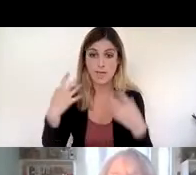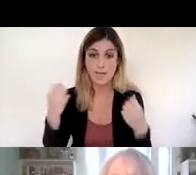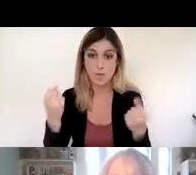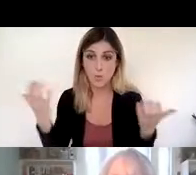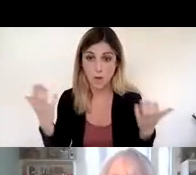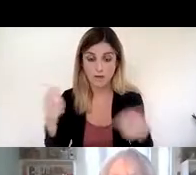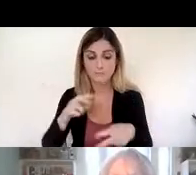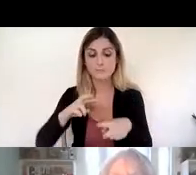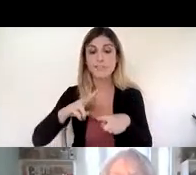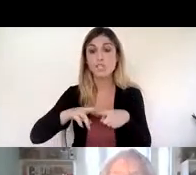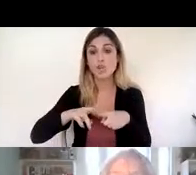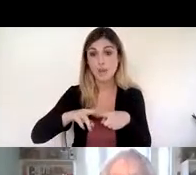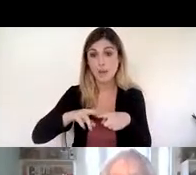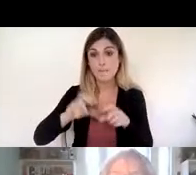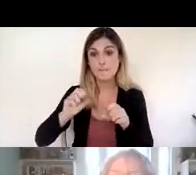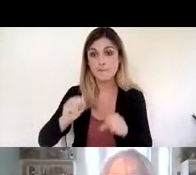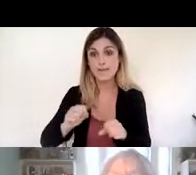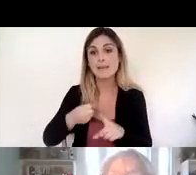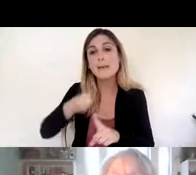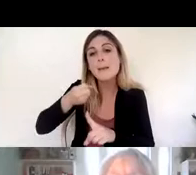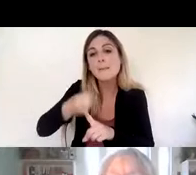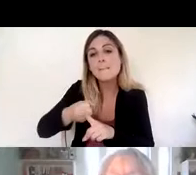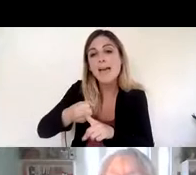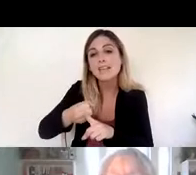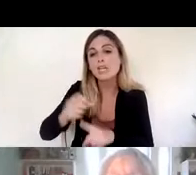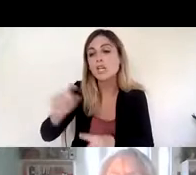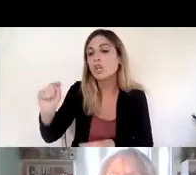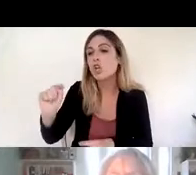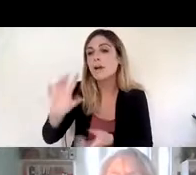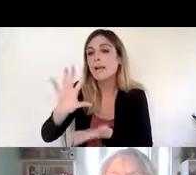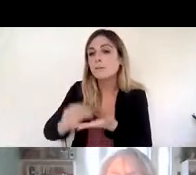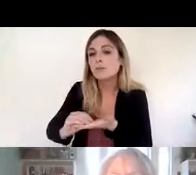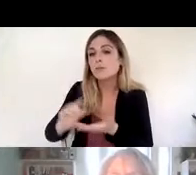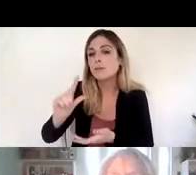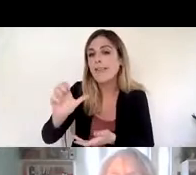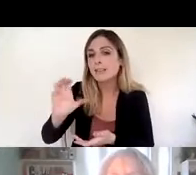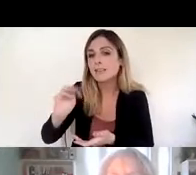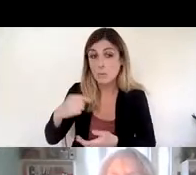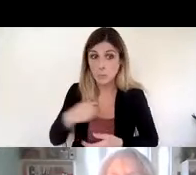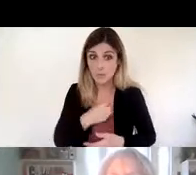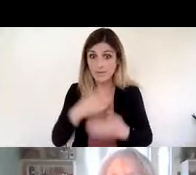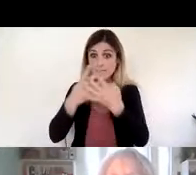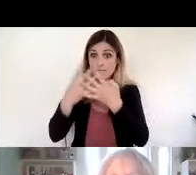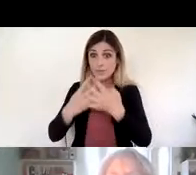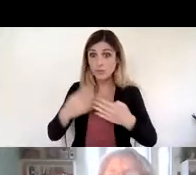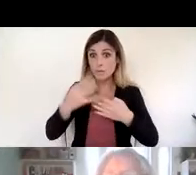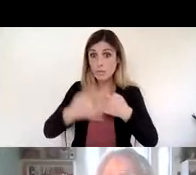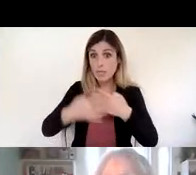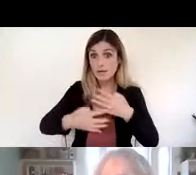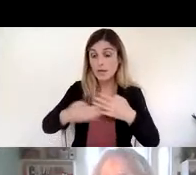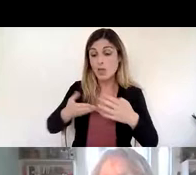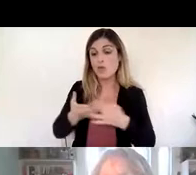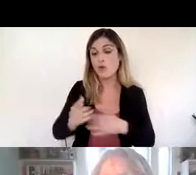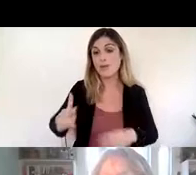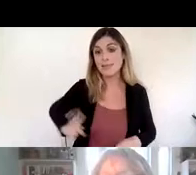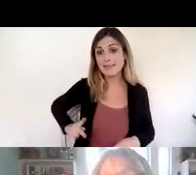of calcium in the urine. When we filter the blood through the kidneys, some